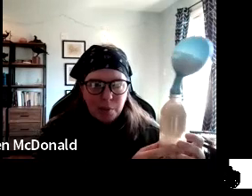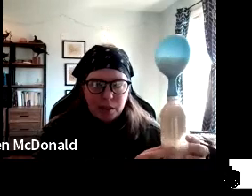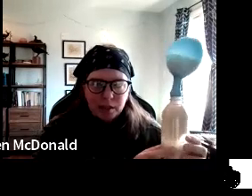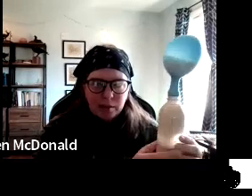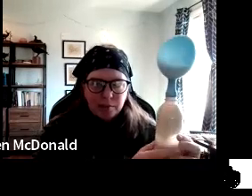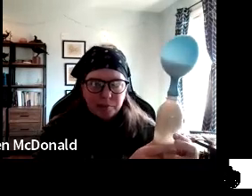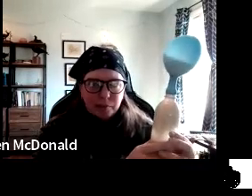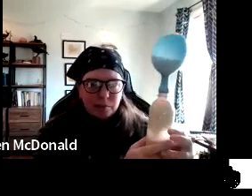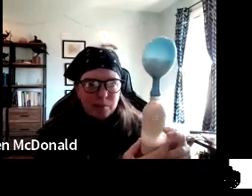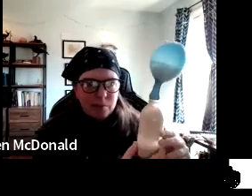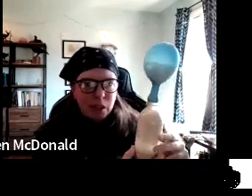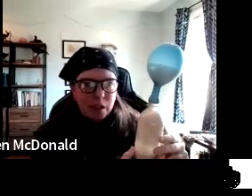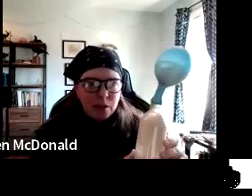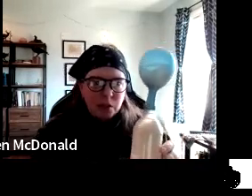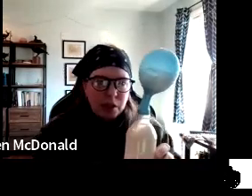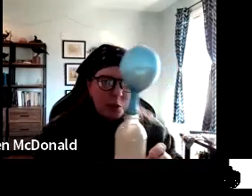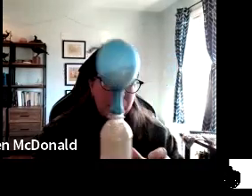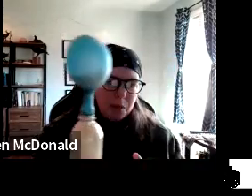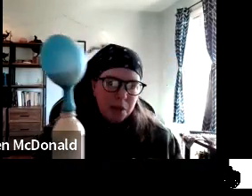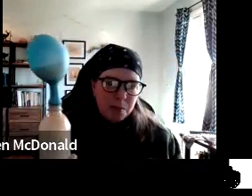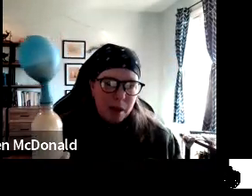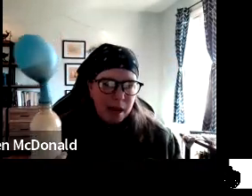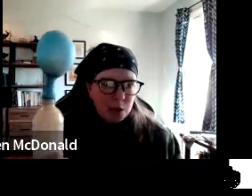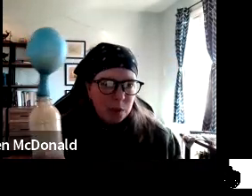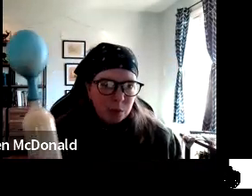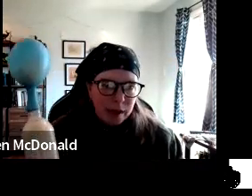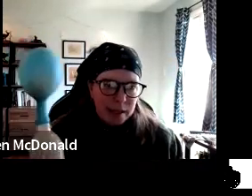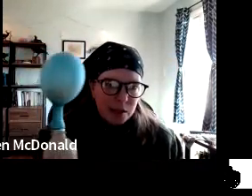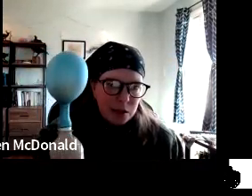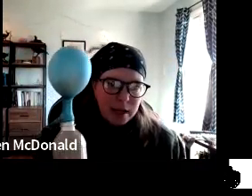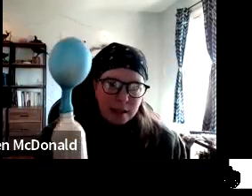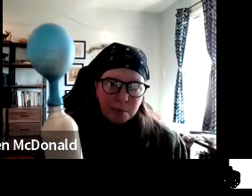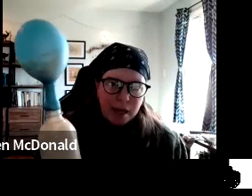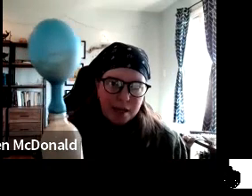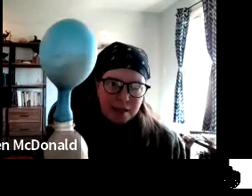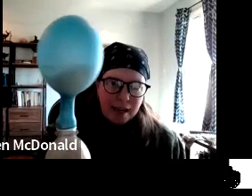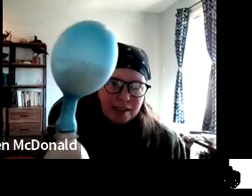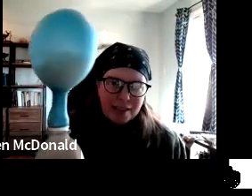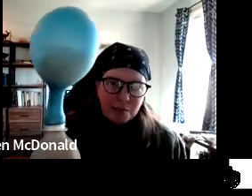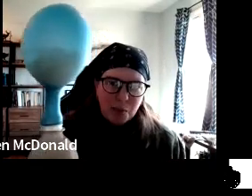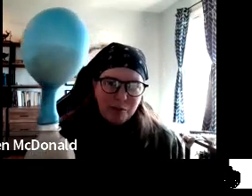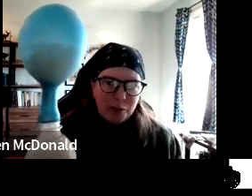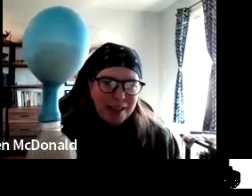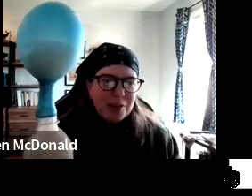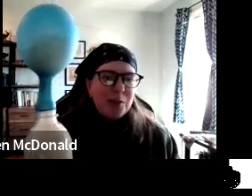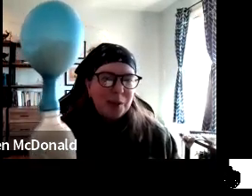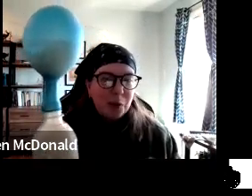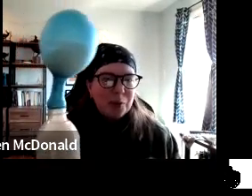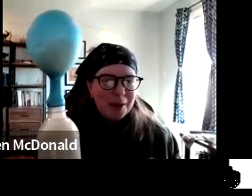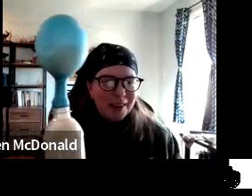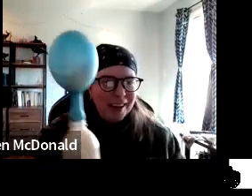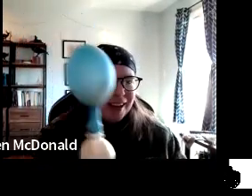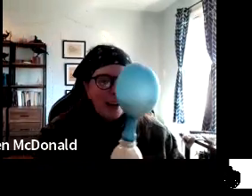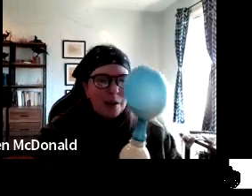What's happening? Does your experiment match what Riley's looks like? Like mine is actually even more full. I used really